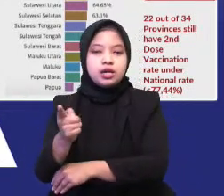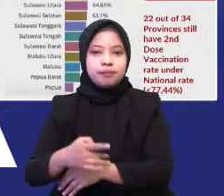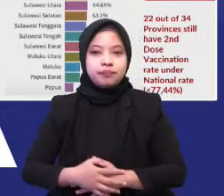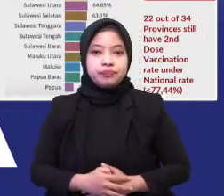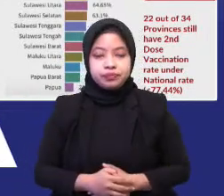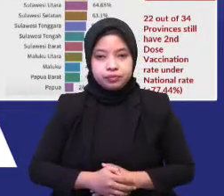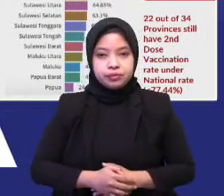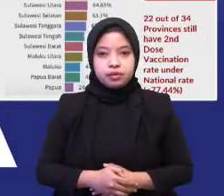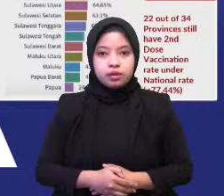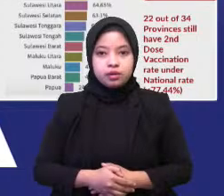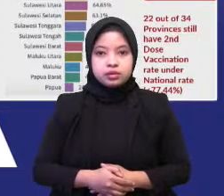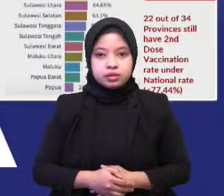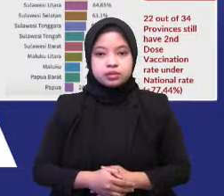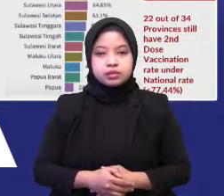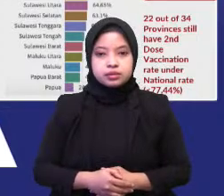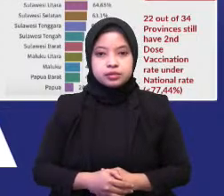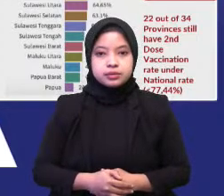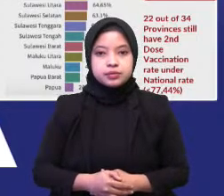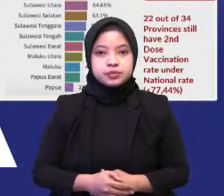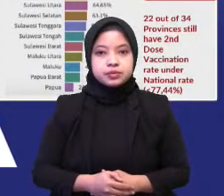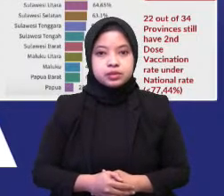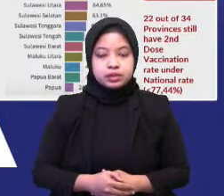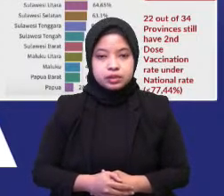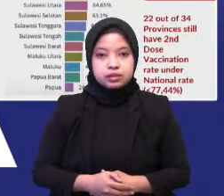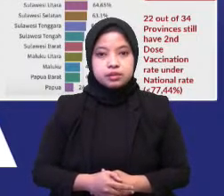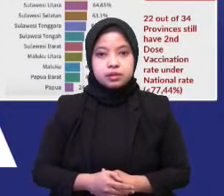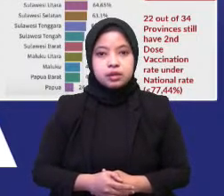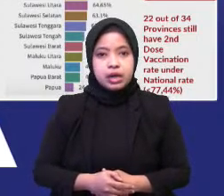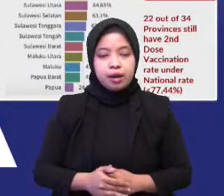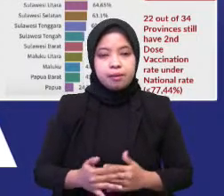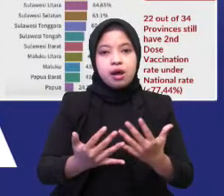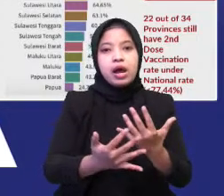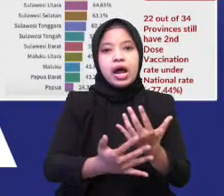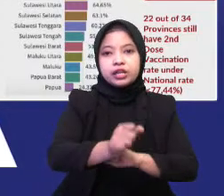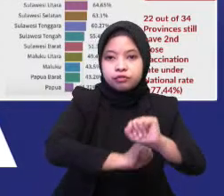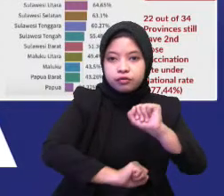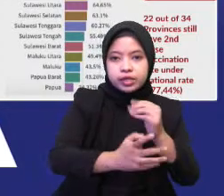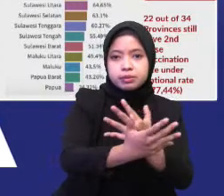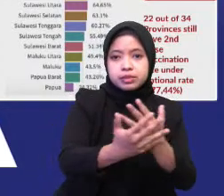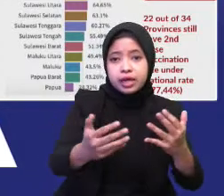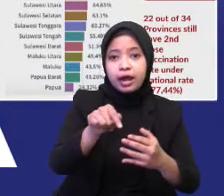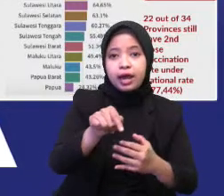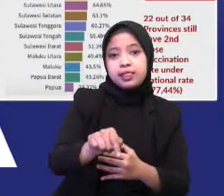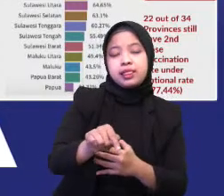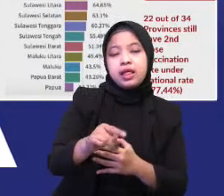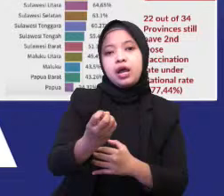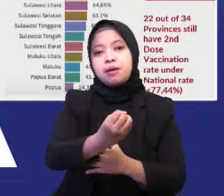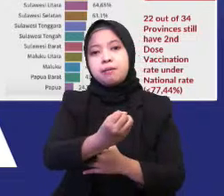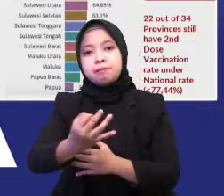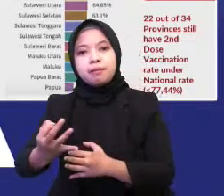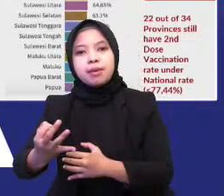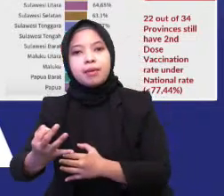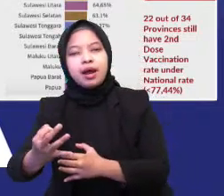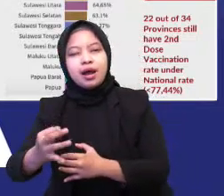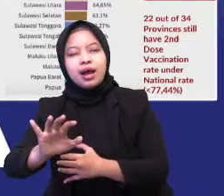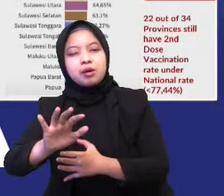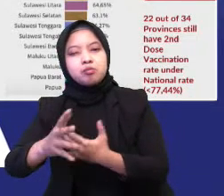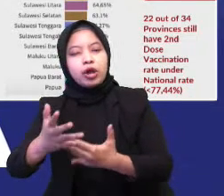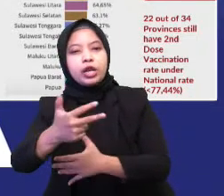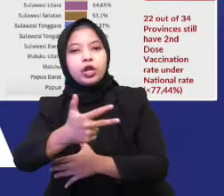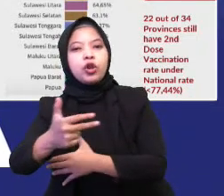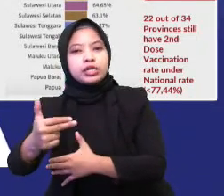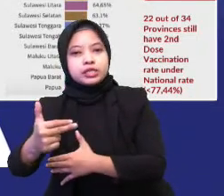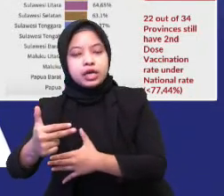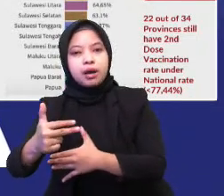To ensure the effectiveness of this transmission prevention, the effort must be carried out not only by the